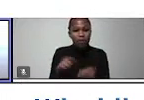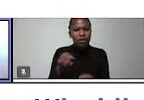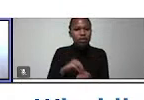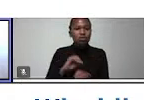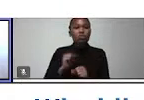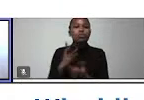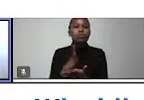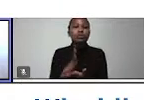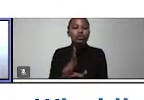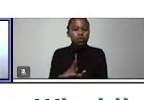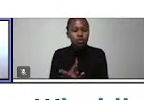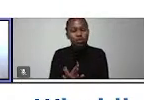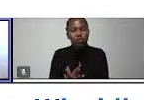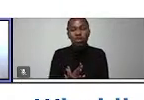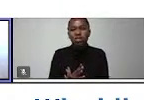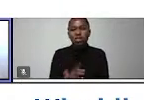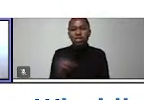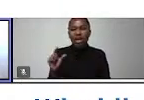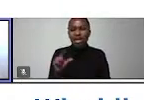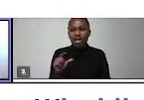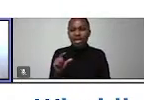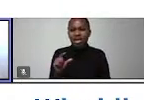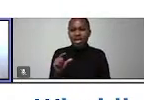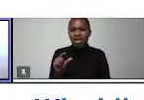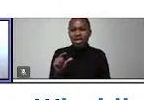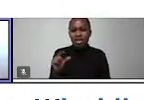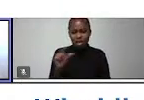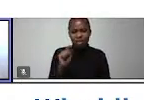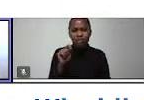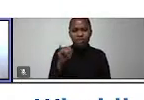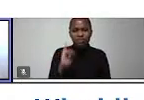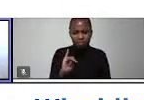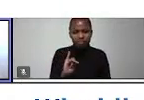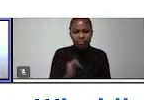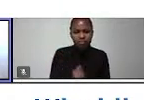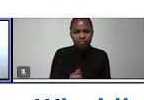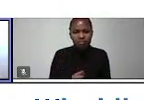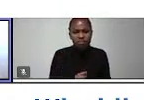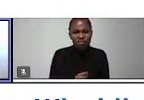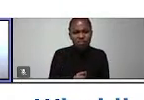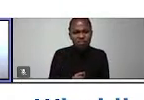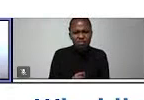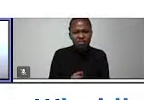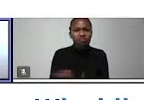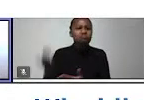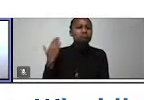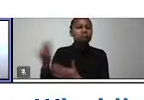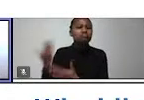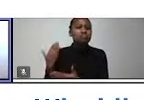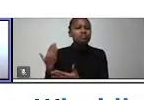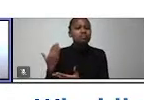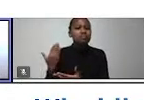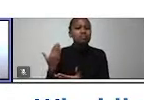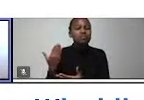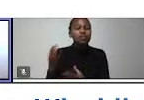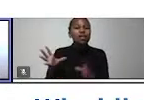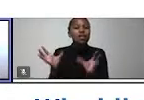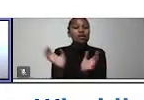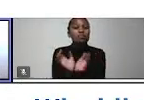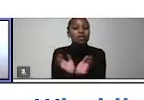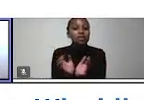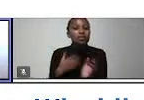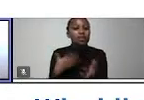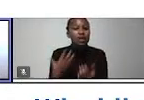that DTI keeps on actually reporting actually on this matter. But I must mention that on the previous meeting that we had, you know, recently,